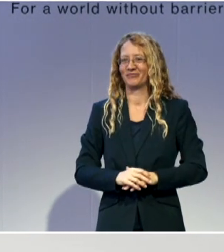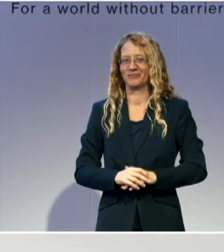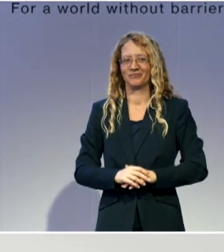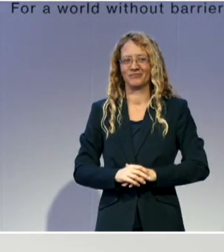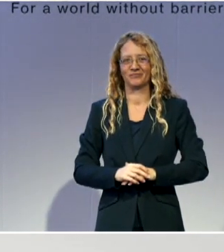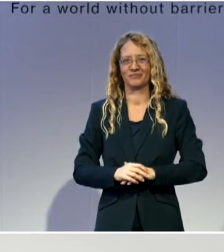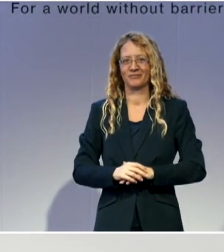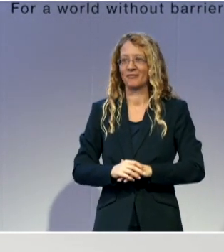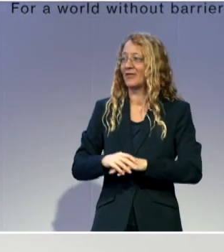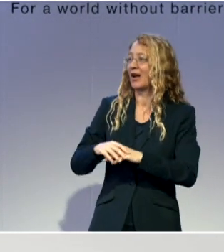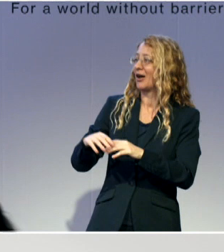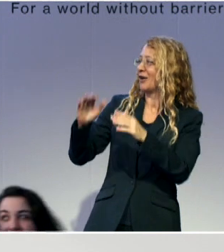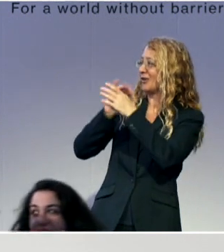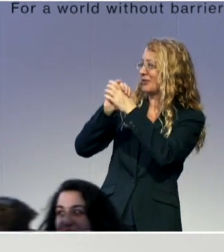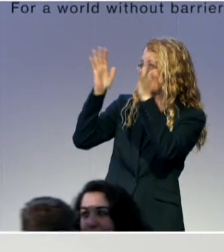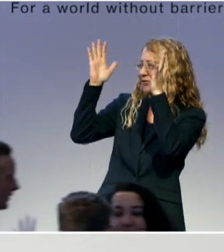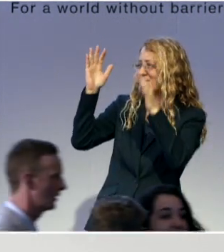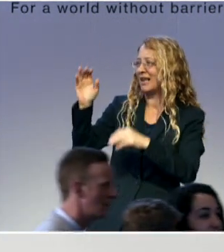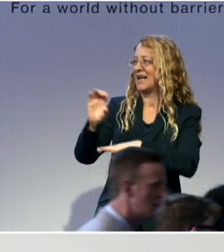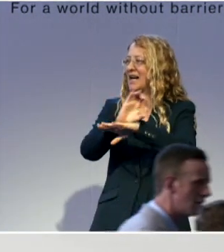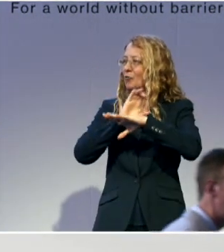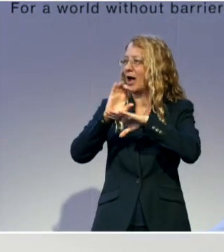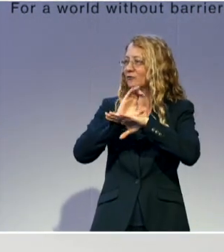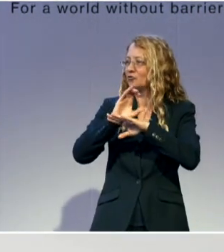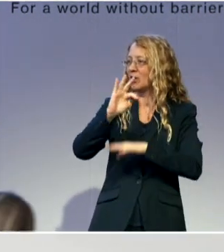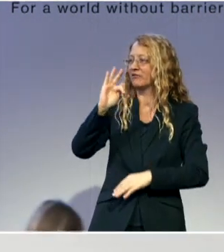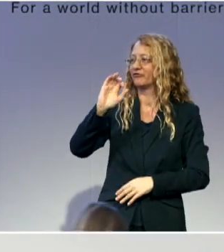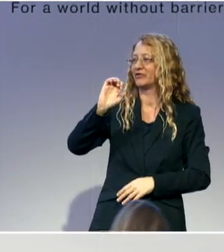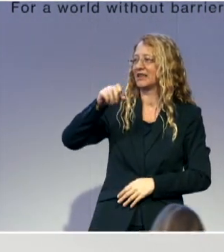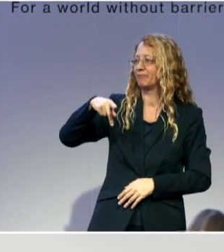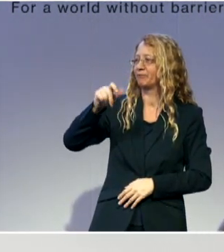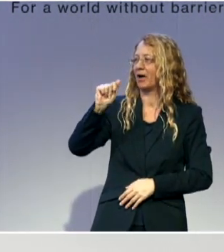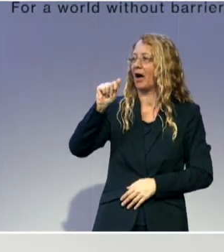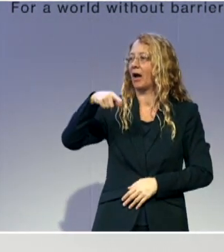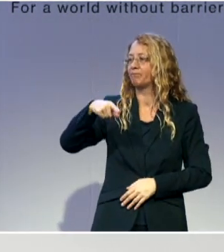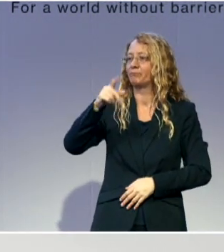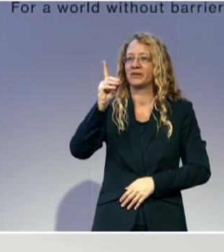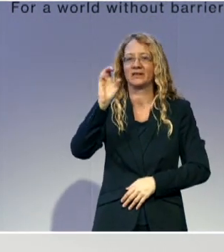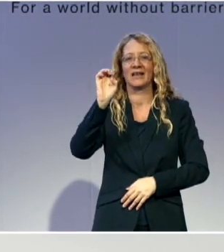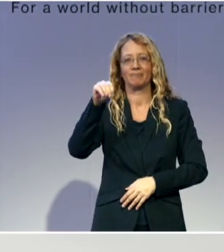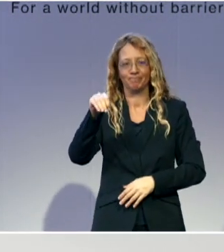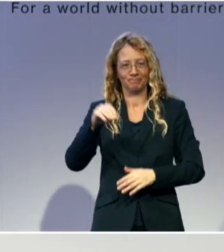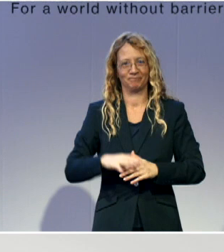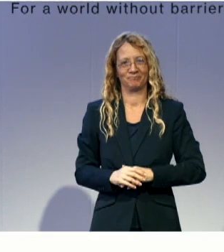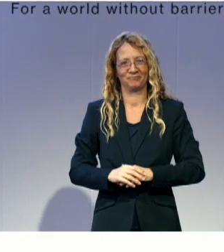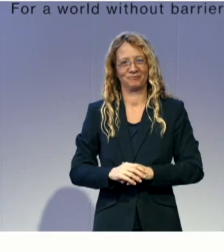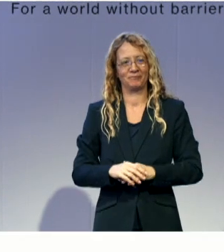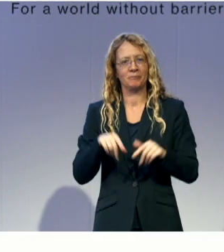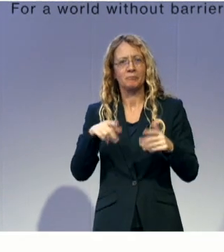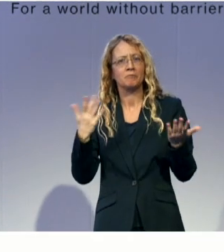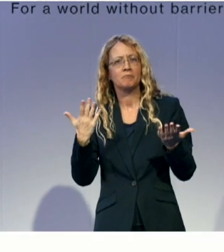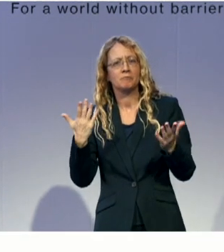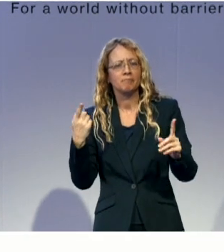Congratulations to FEPAPDEM from Ecuador. The organization promotes inclusion for people with intellectual